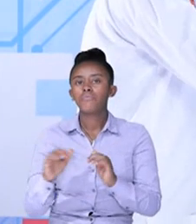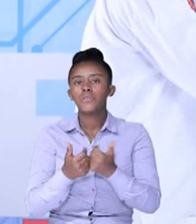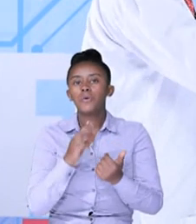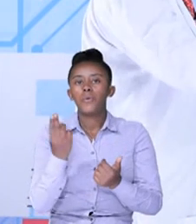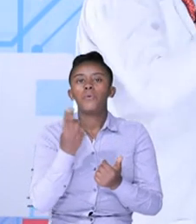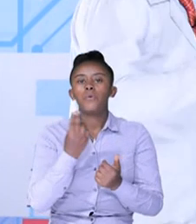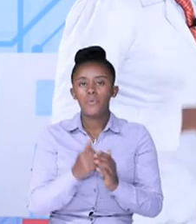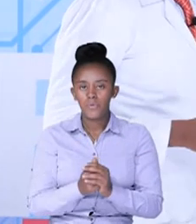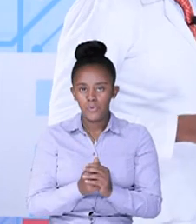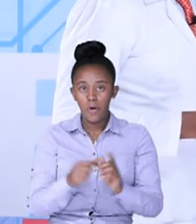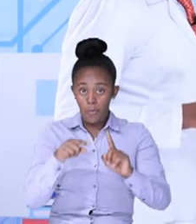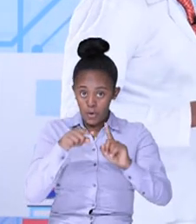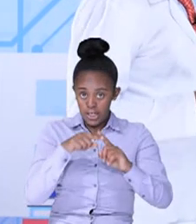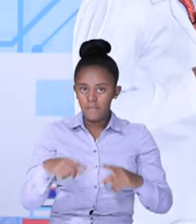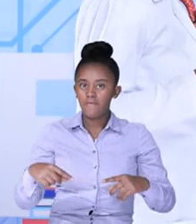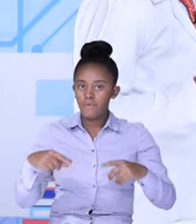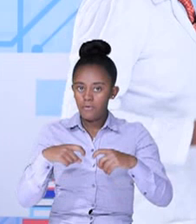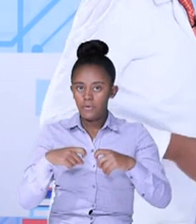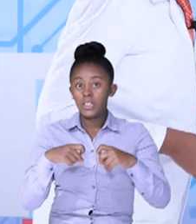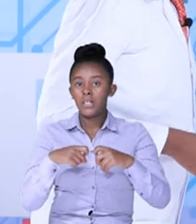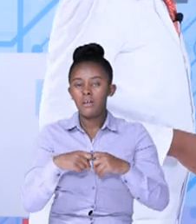for a positive point charges.